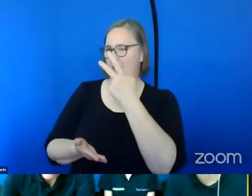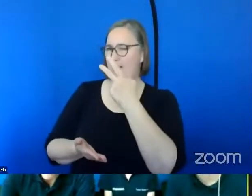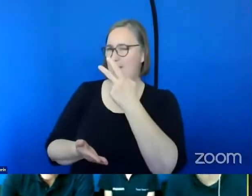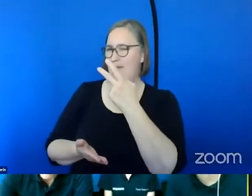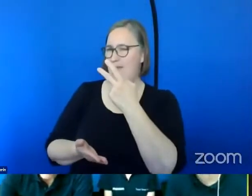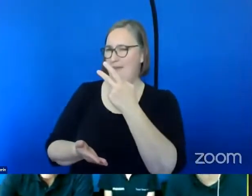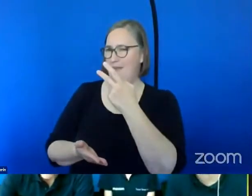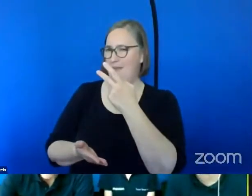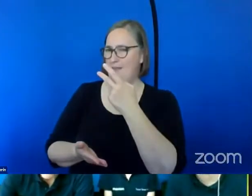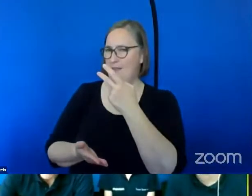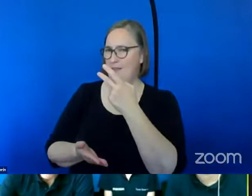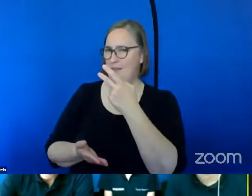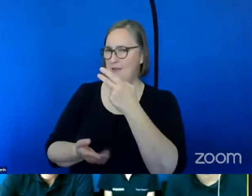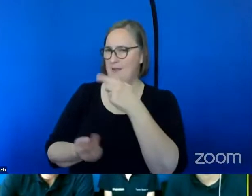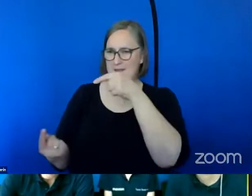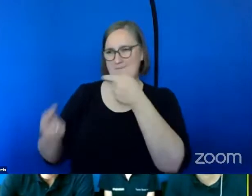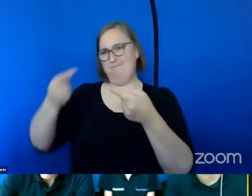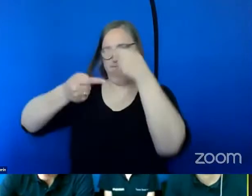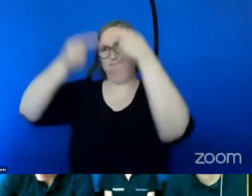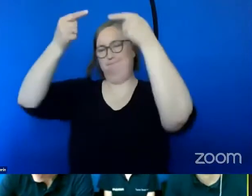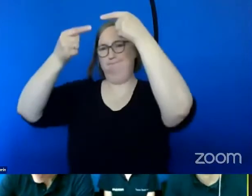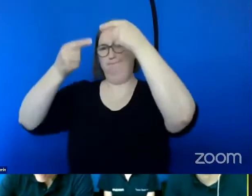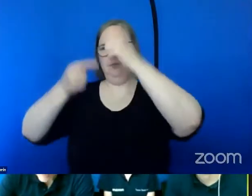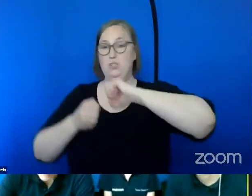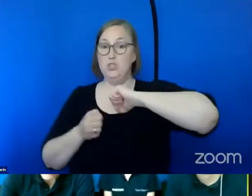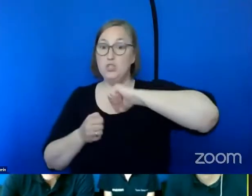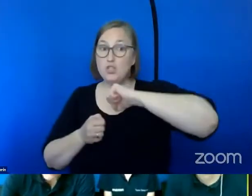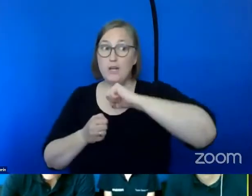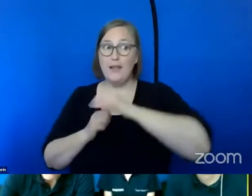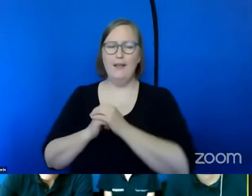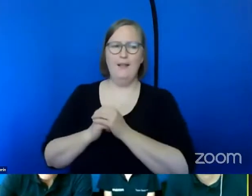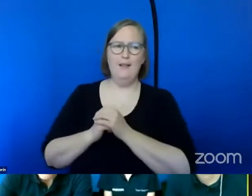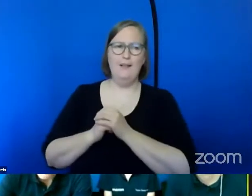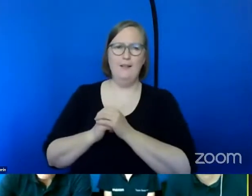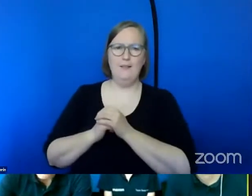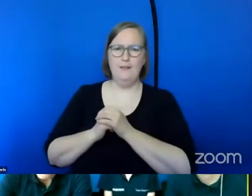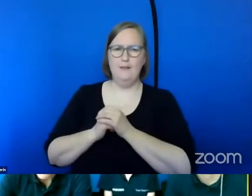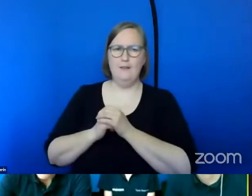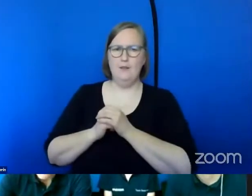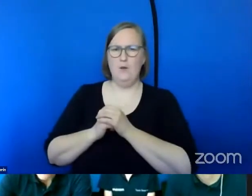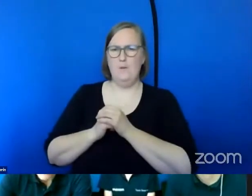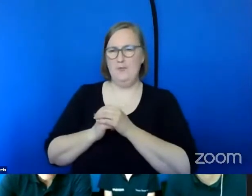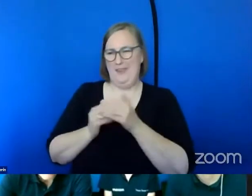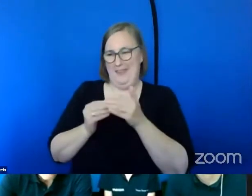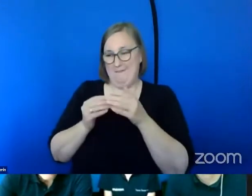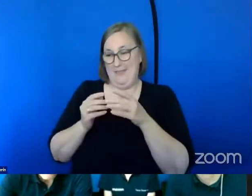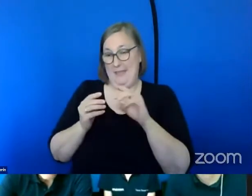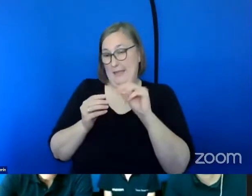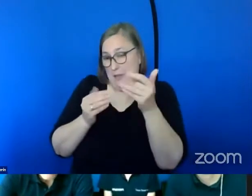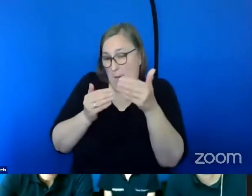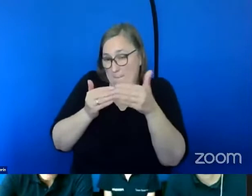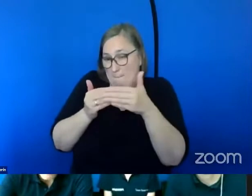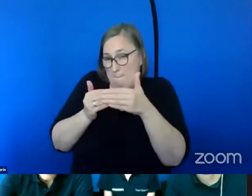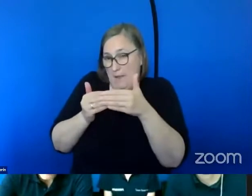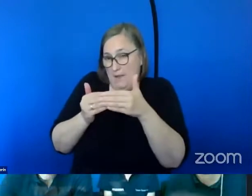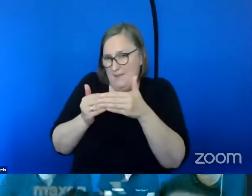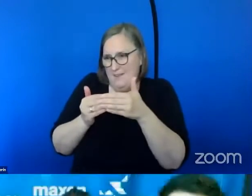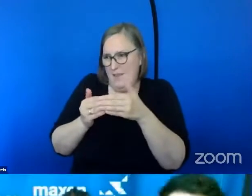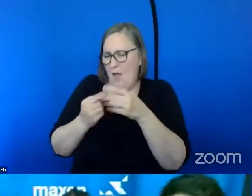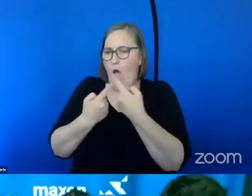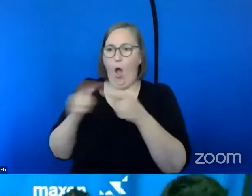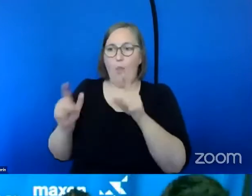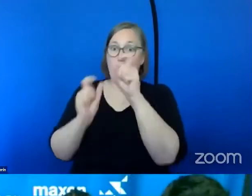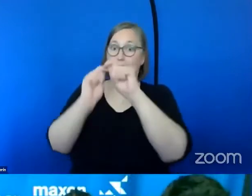a great motivation to go faster. Yeah. And Christophe, be honest with us, were you a little